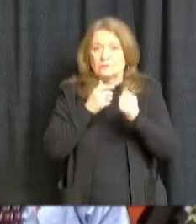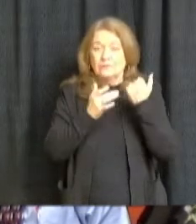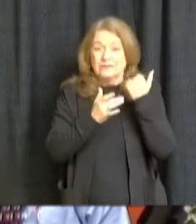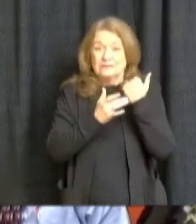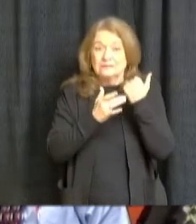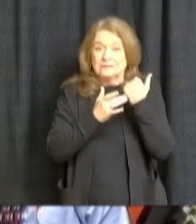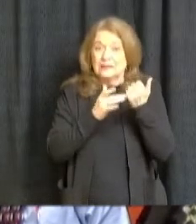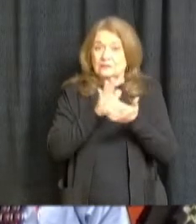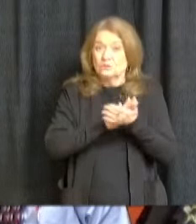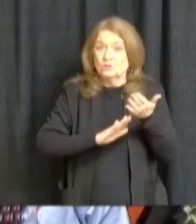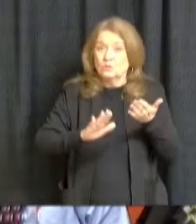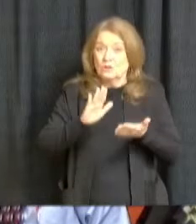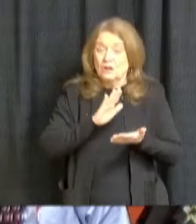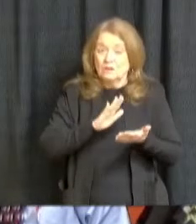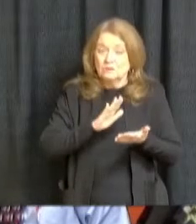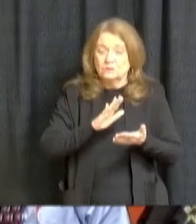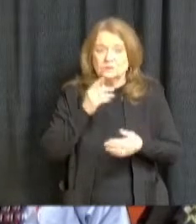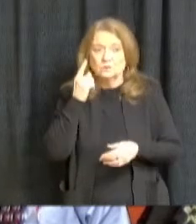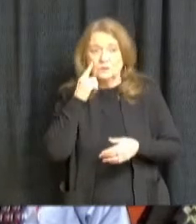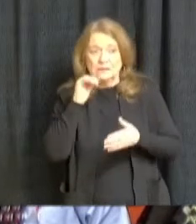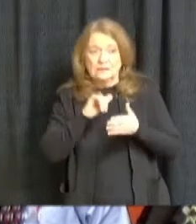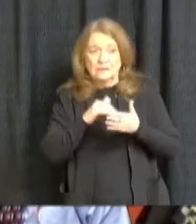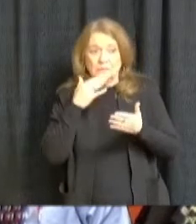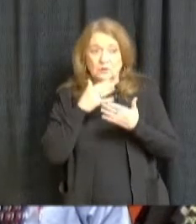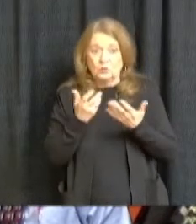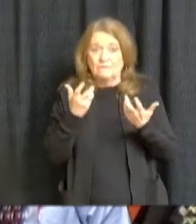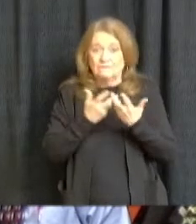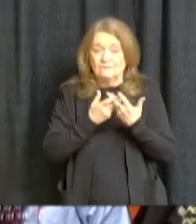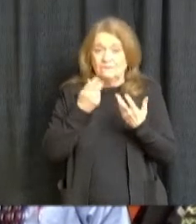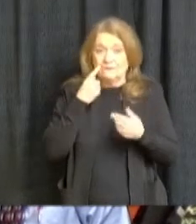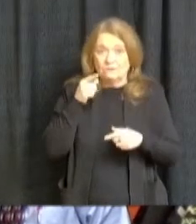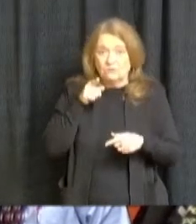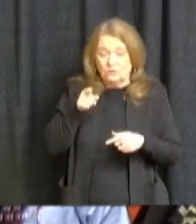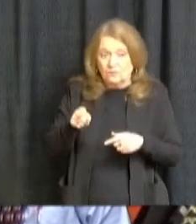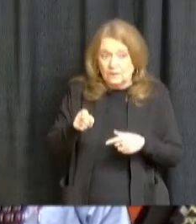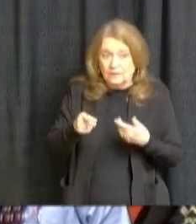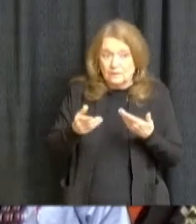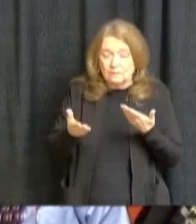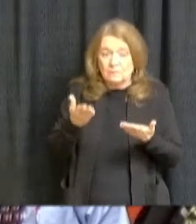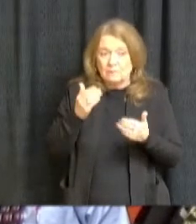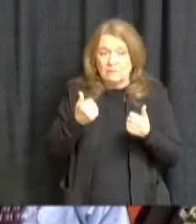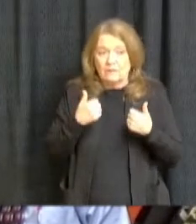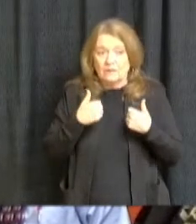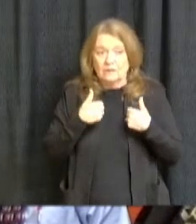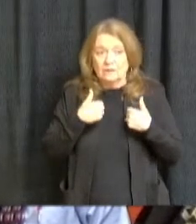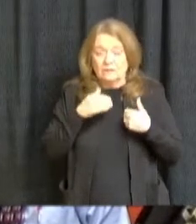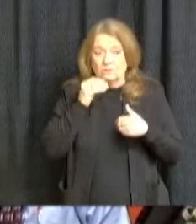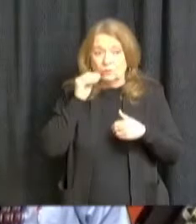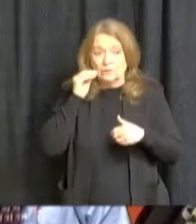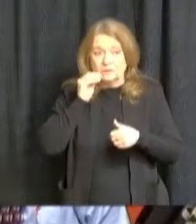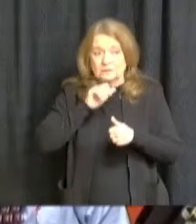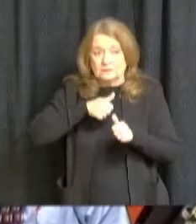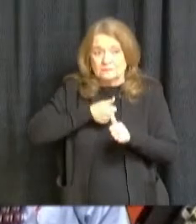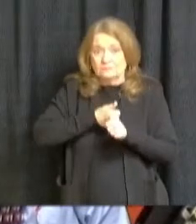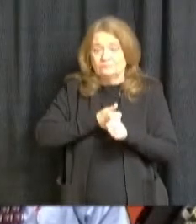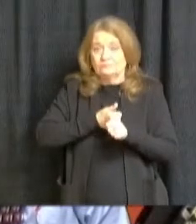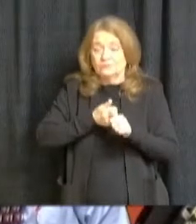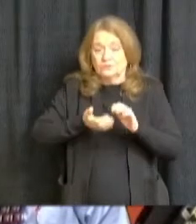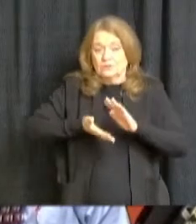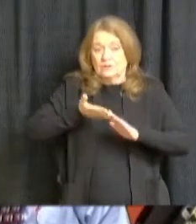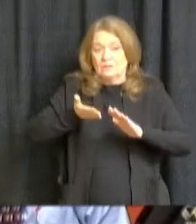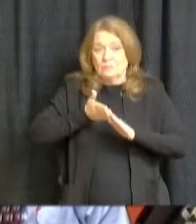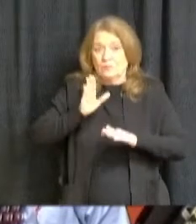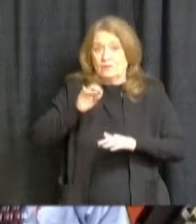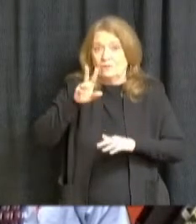colleges. We think that would be a good fit for them. Maybe they could have a residence in the rear and then operate their